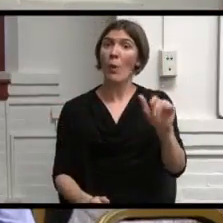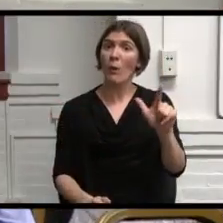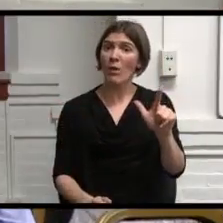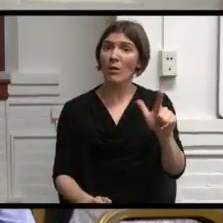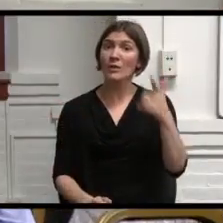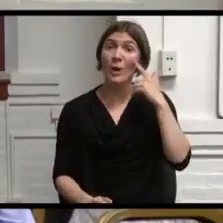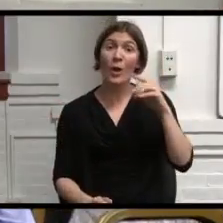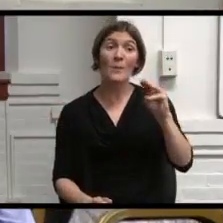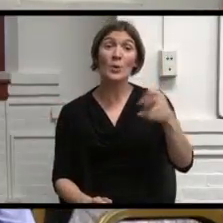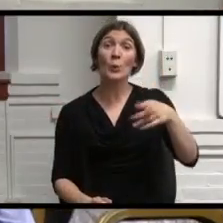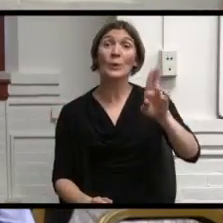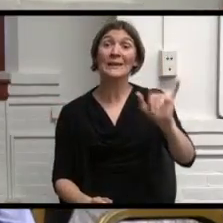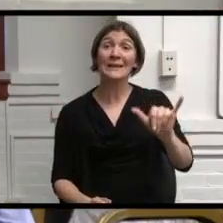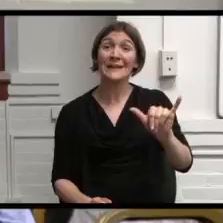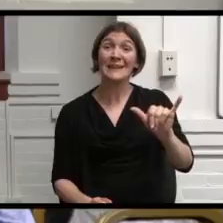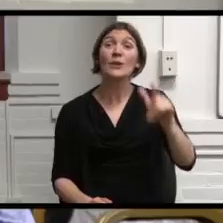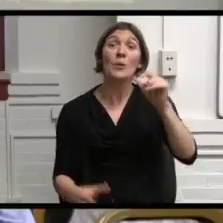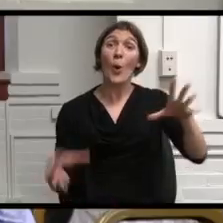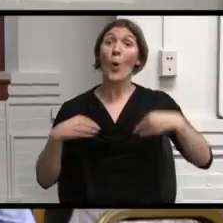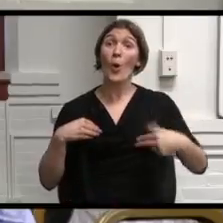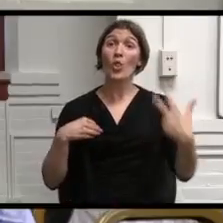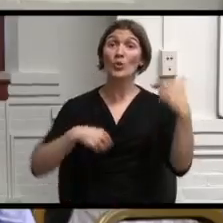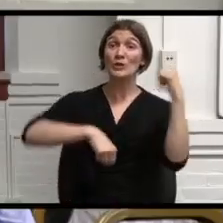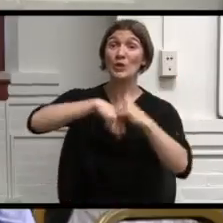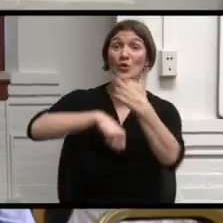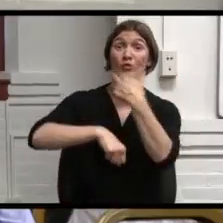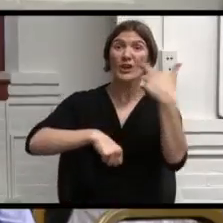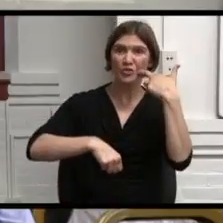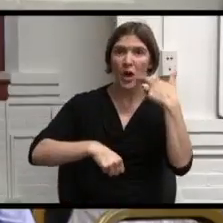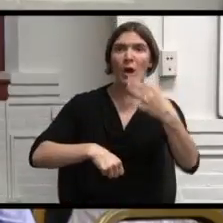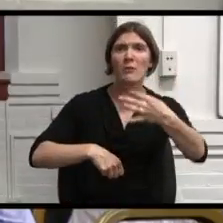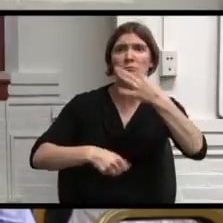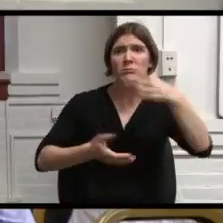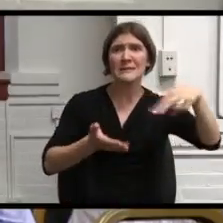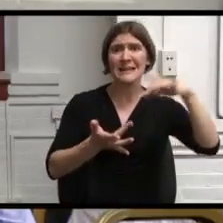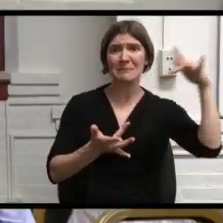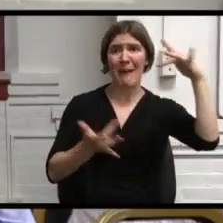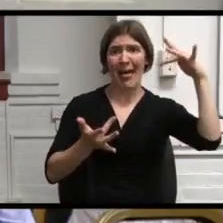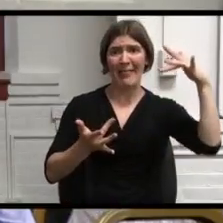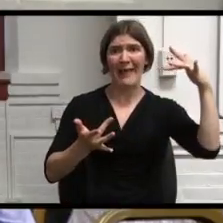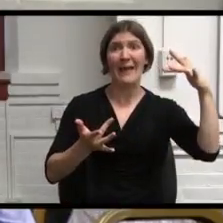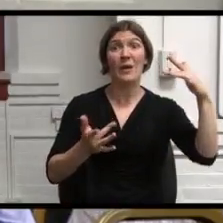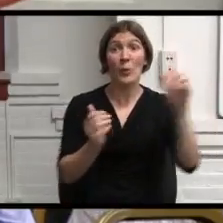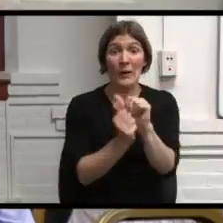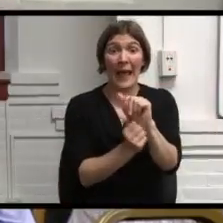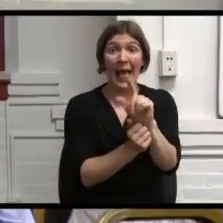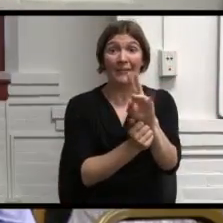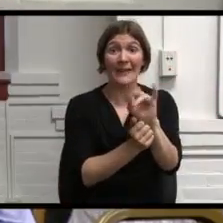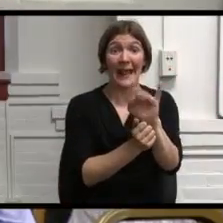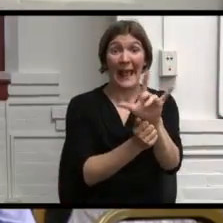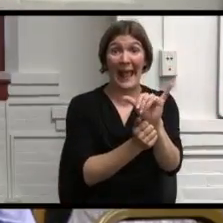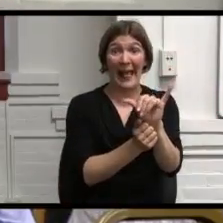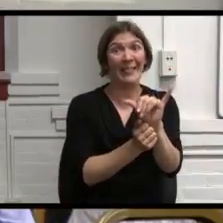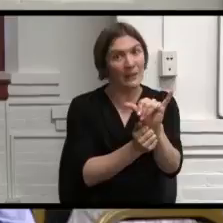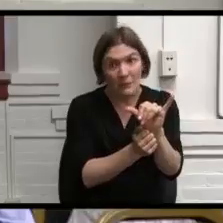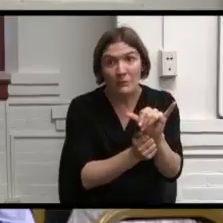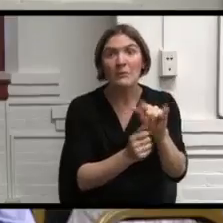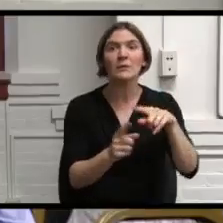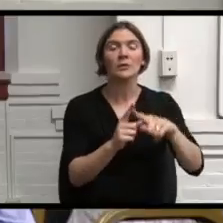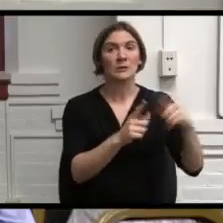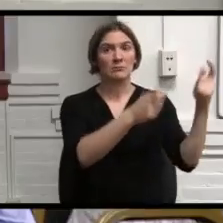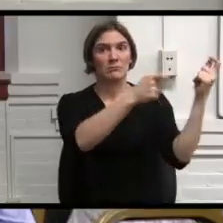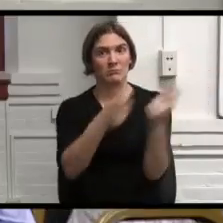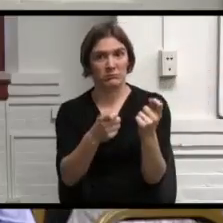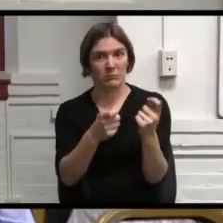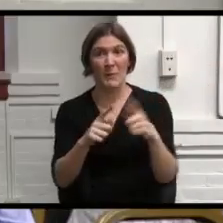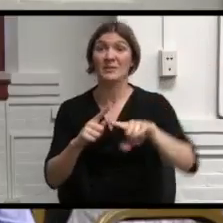people like Makui Boyes, who owns Three Stones Restaurant and has also danced with Alvin Ailey for 17 years, in addition to using really